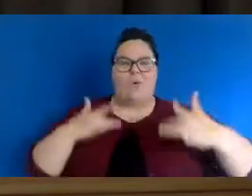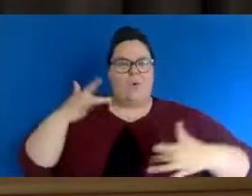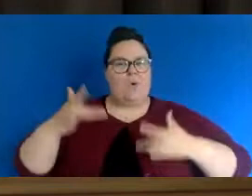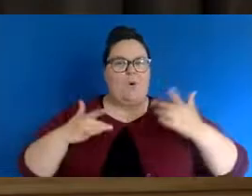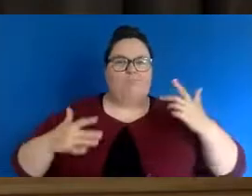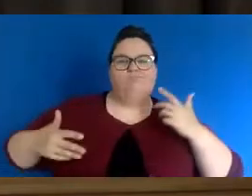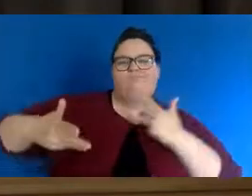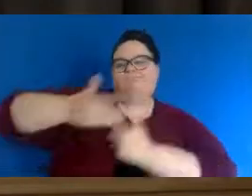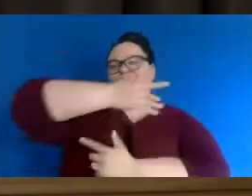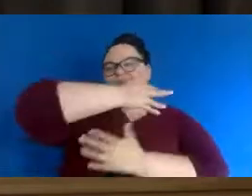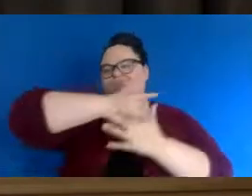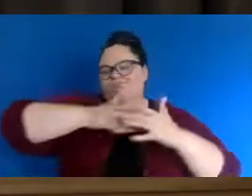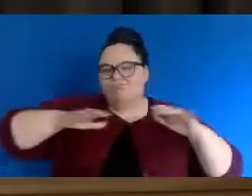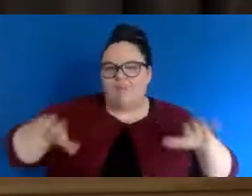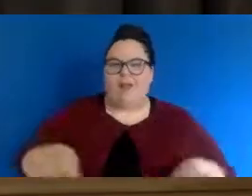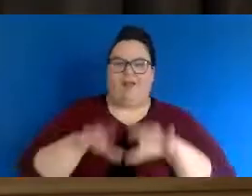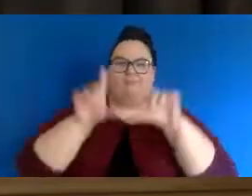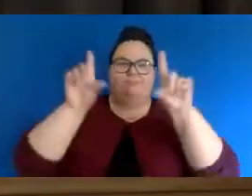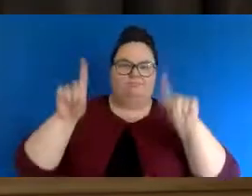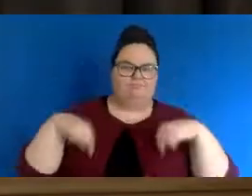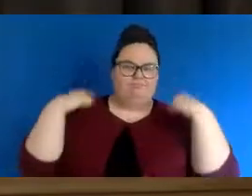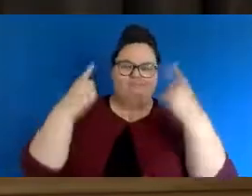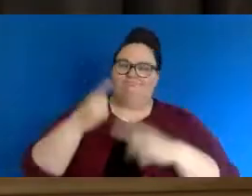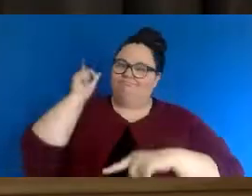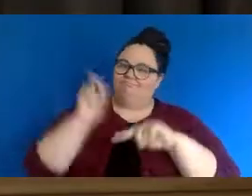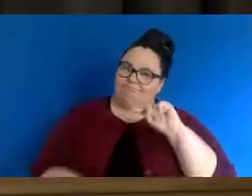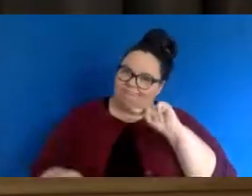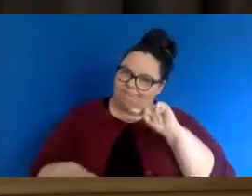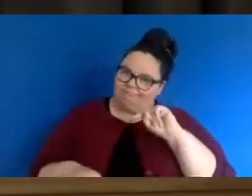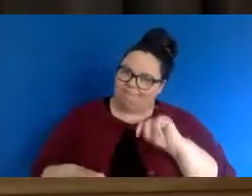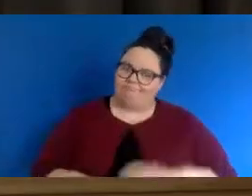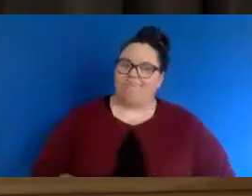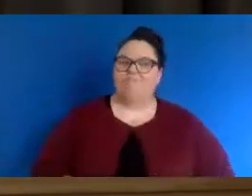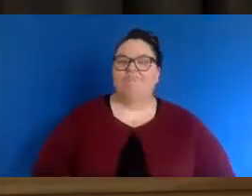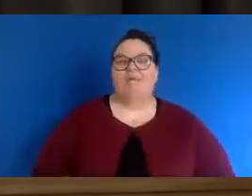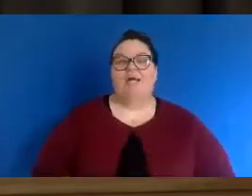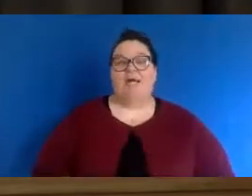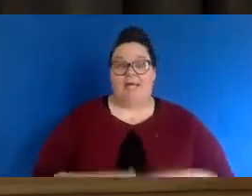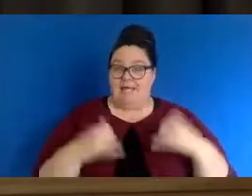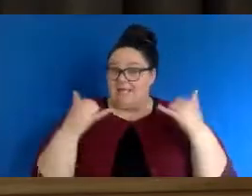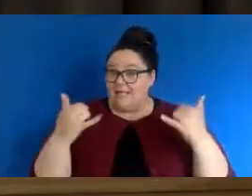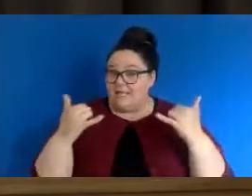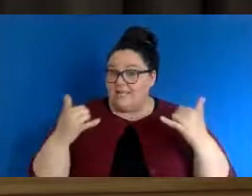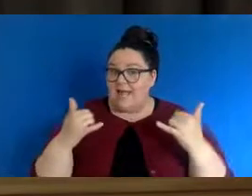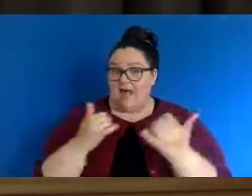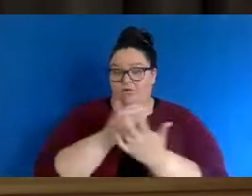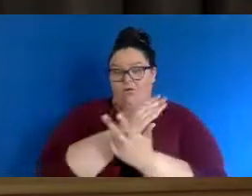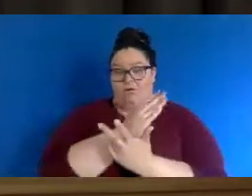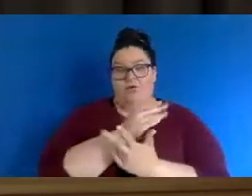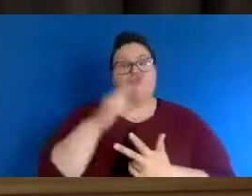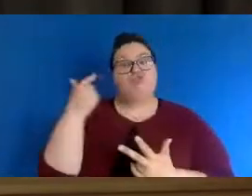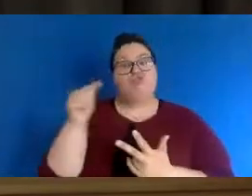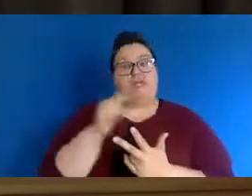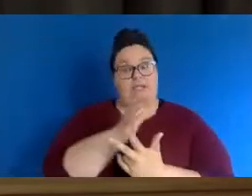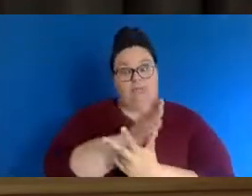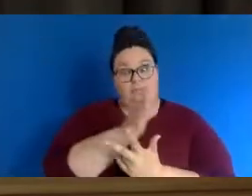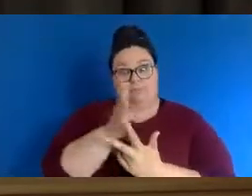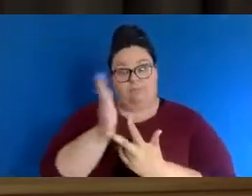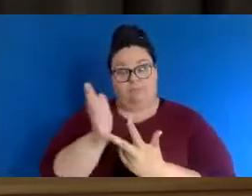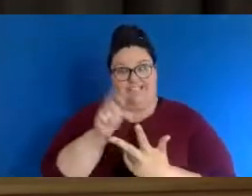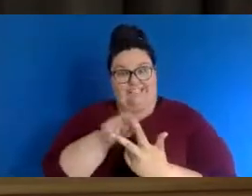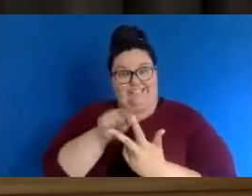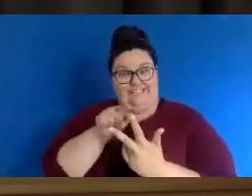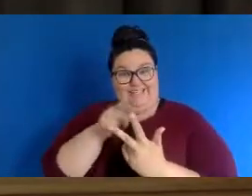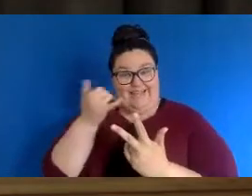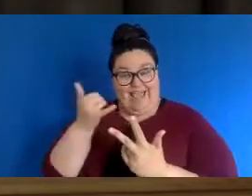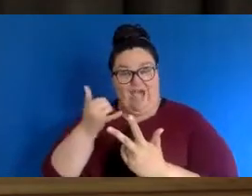in activities that have not been permitted for a long time. Now that we are in phase 2 on the path to green, we are able to